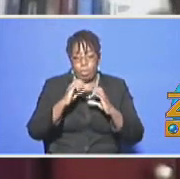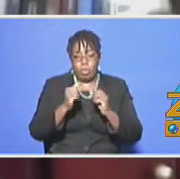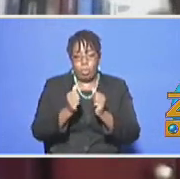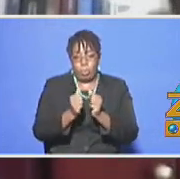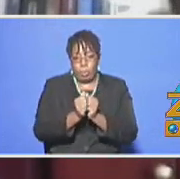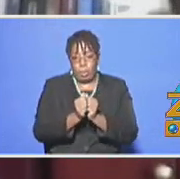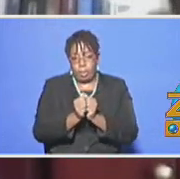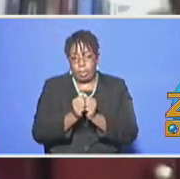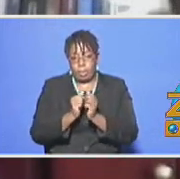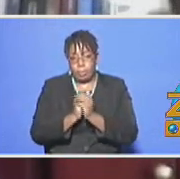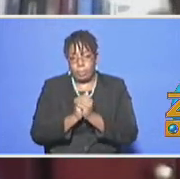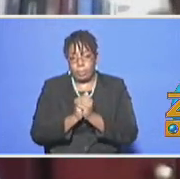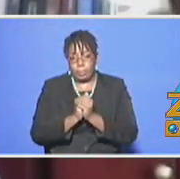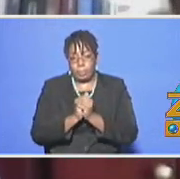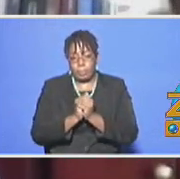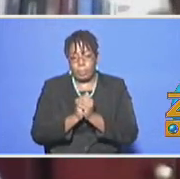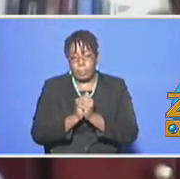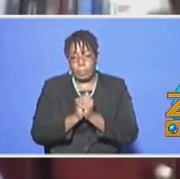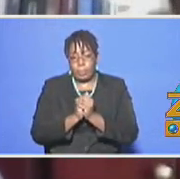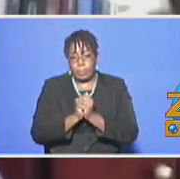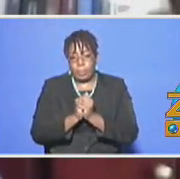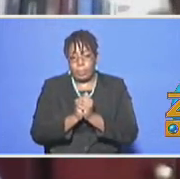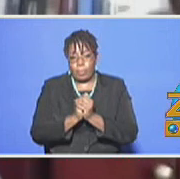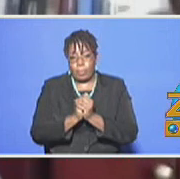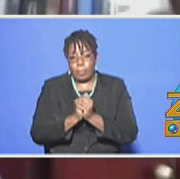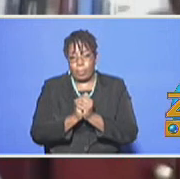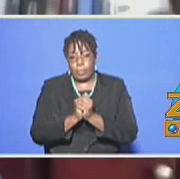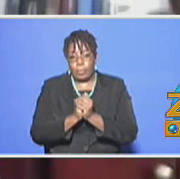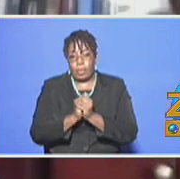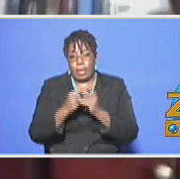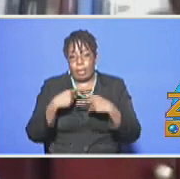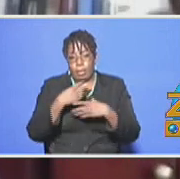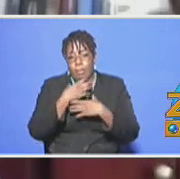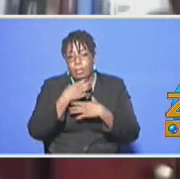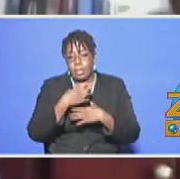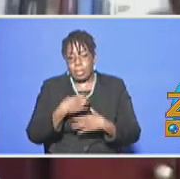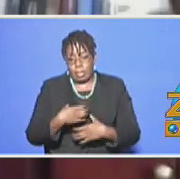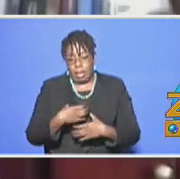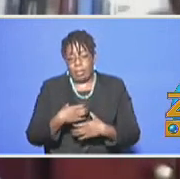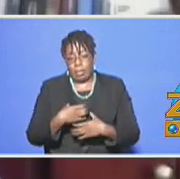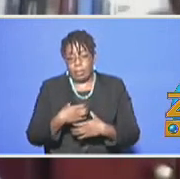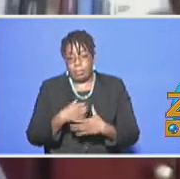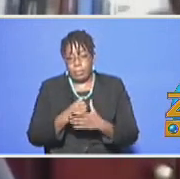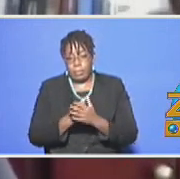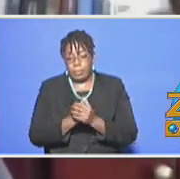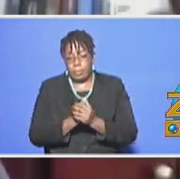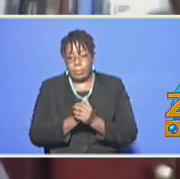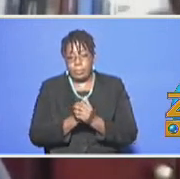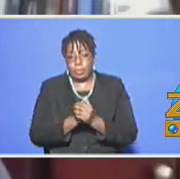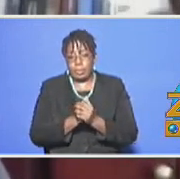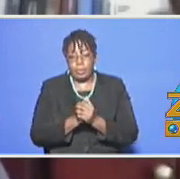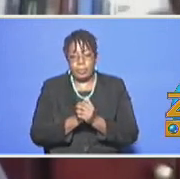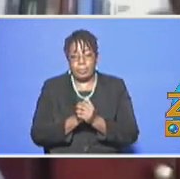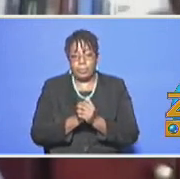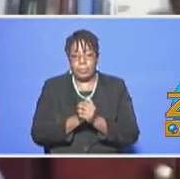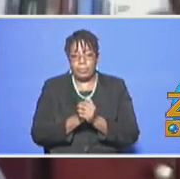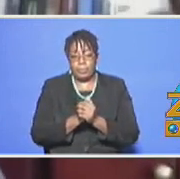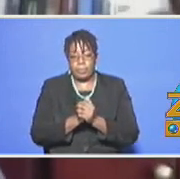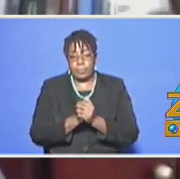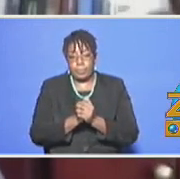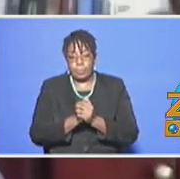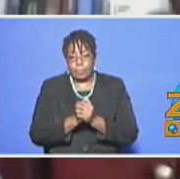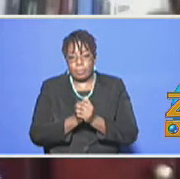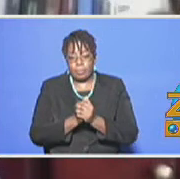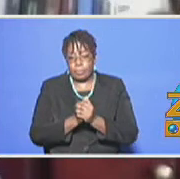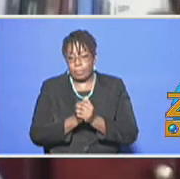pride in being part of the Caribbean community and the desire for integration to work for them. It is to provide them with the tools